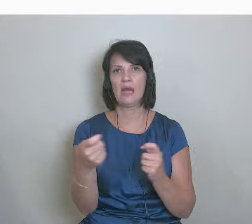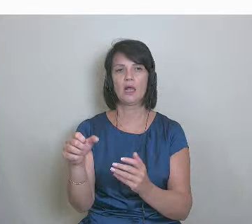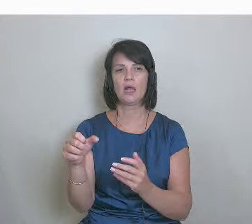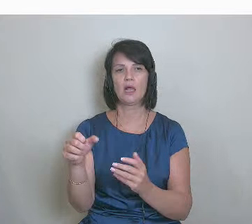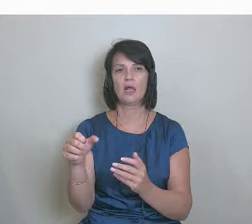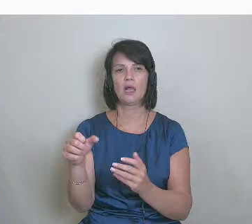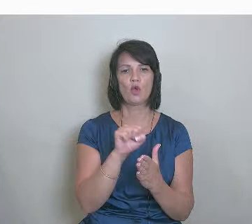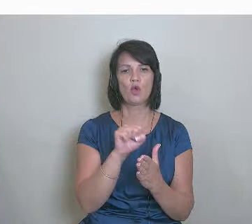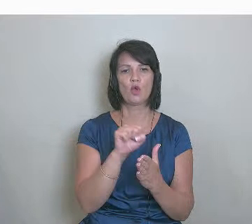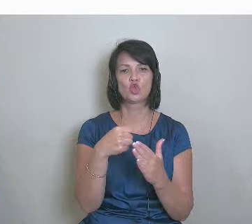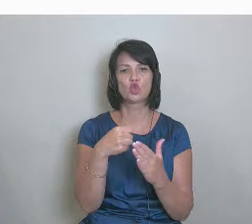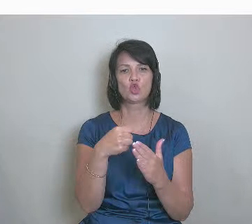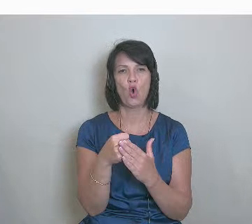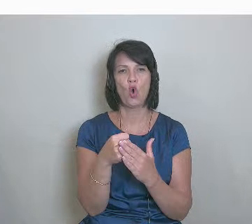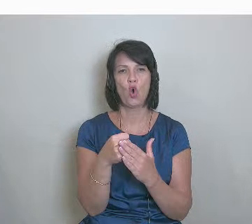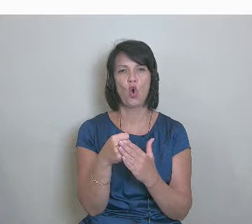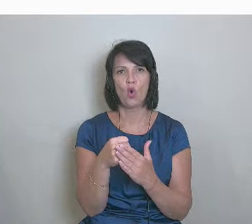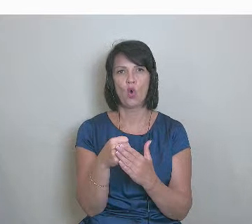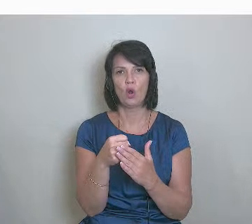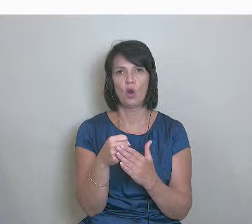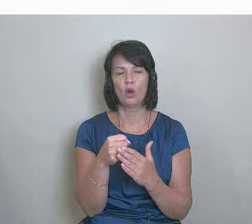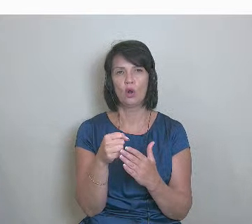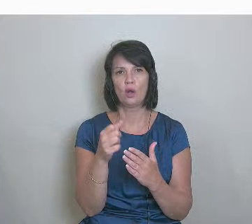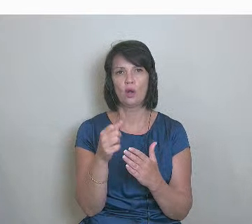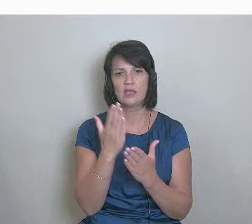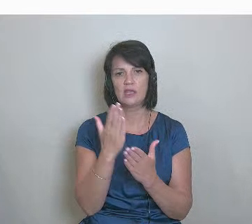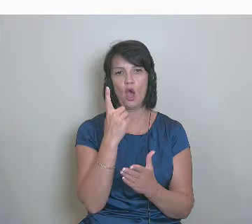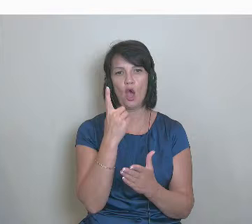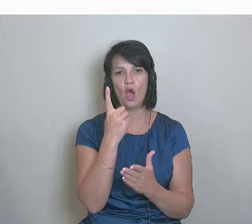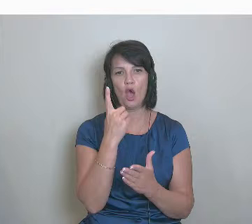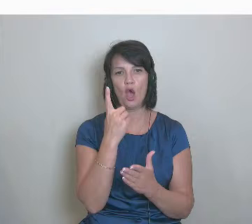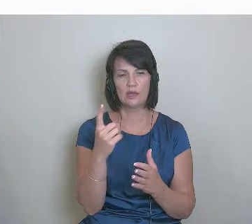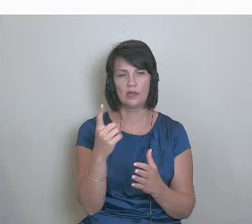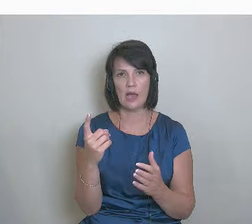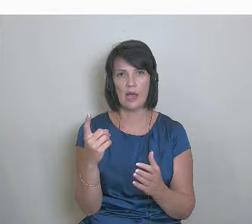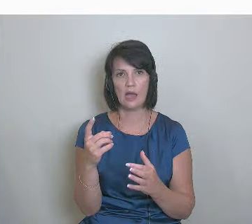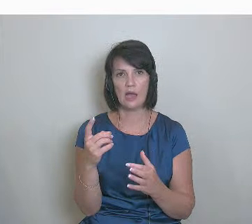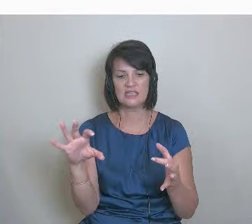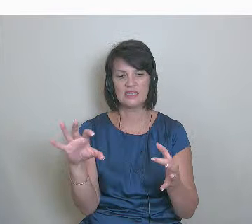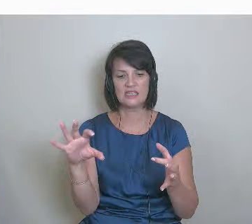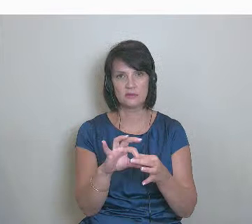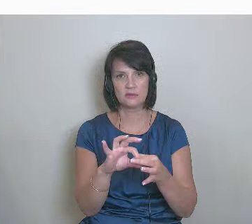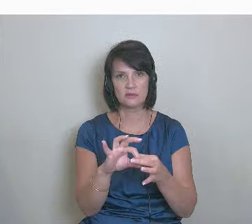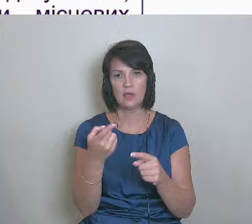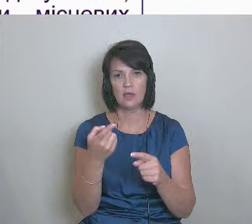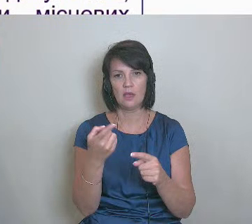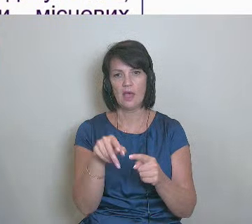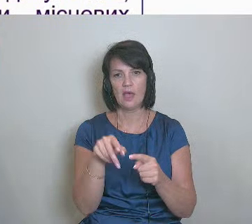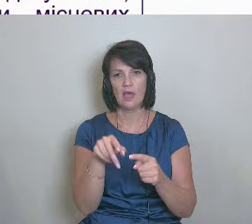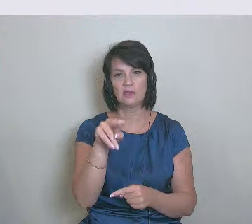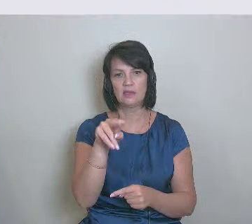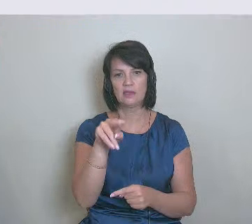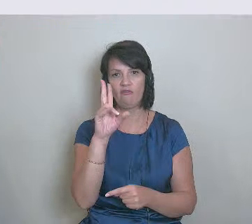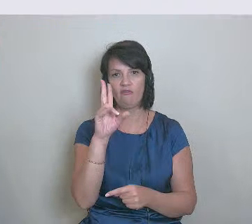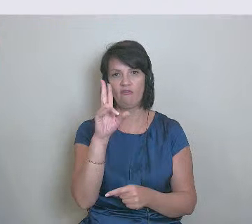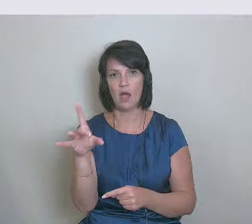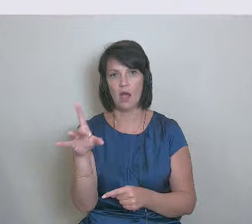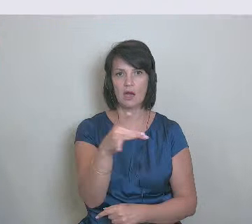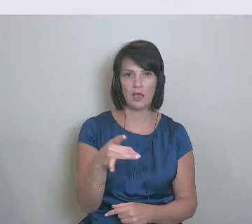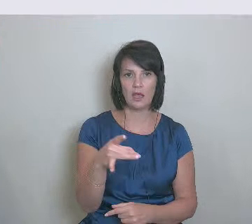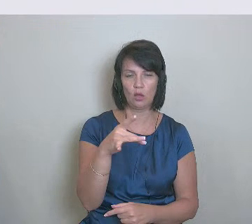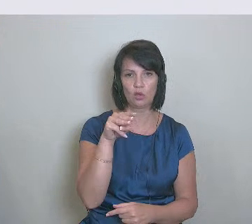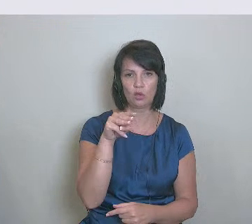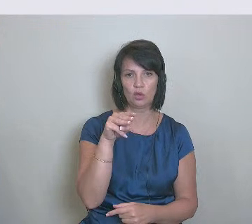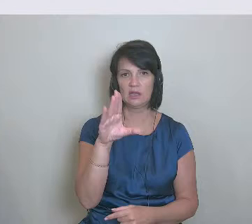from TEC the documents were brought. Yeah, we've mentioned that there is a chain,